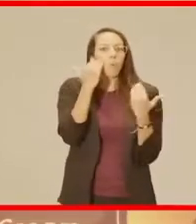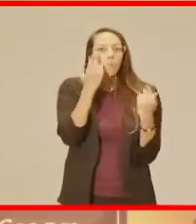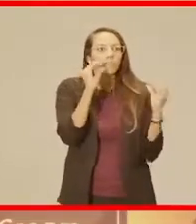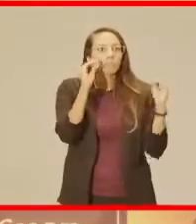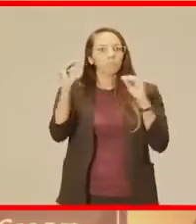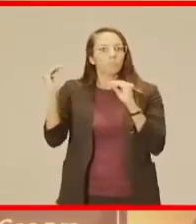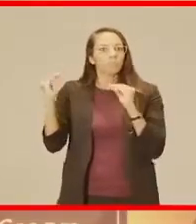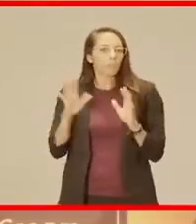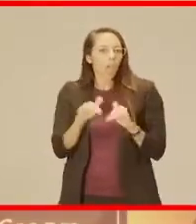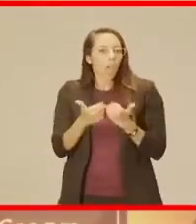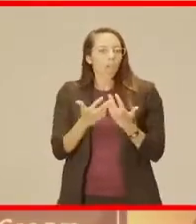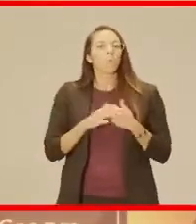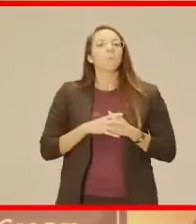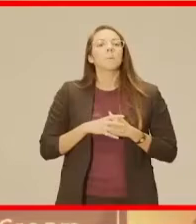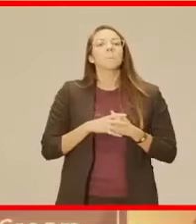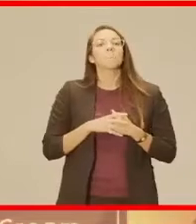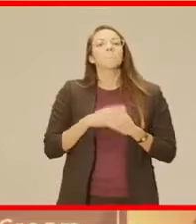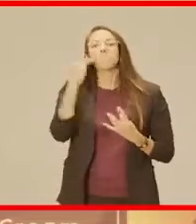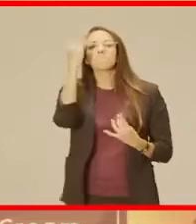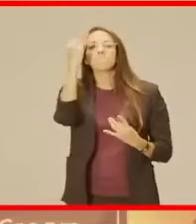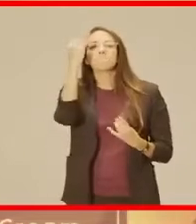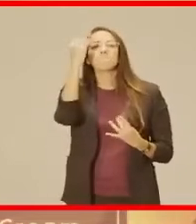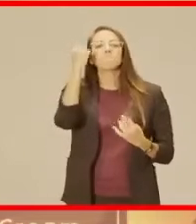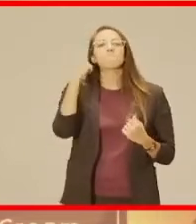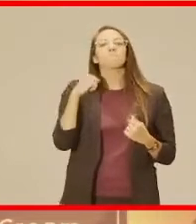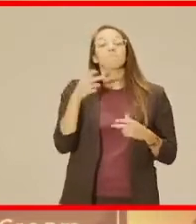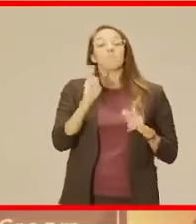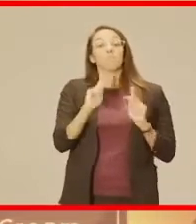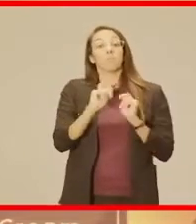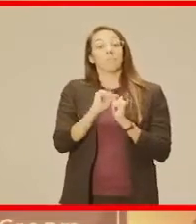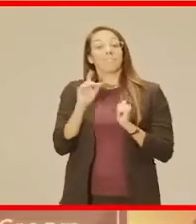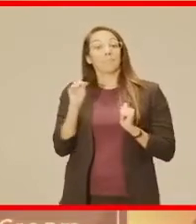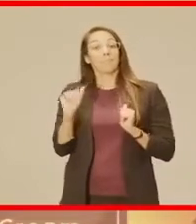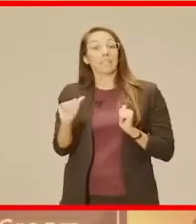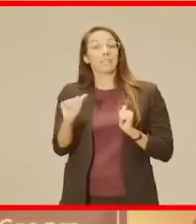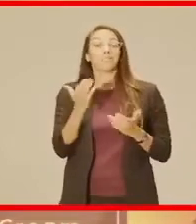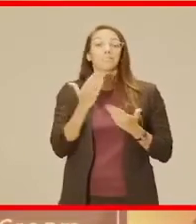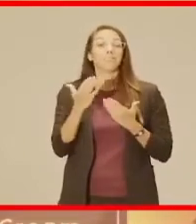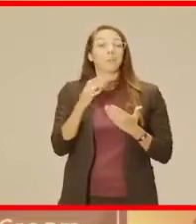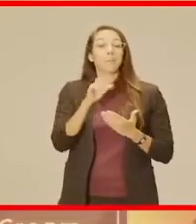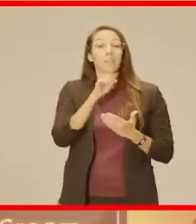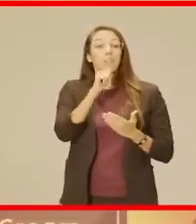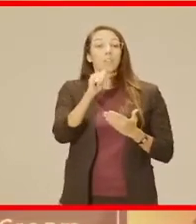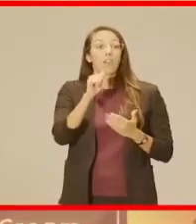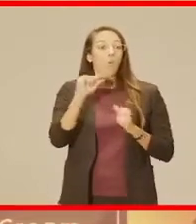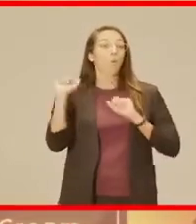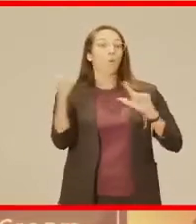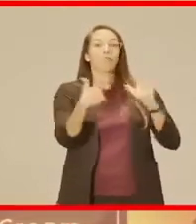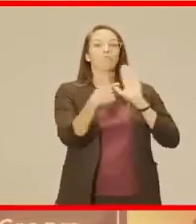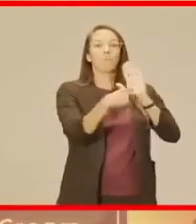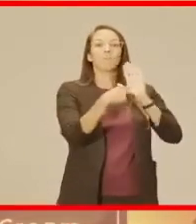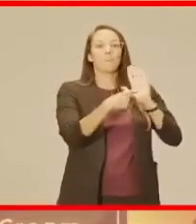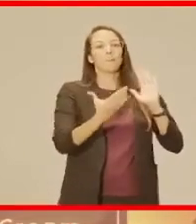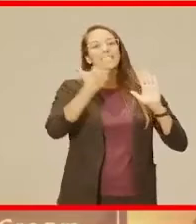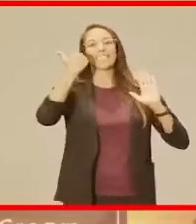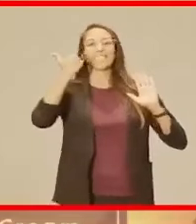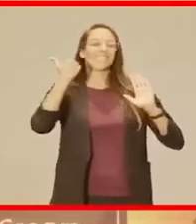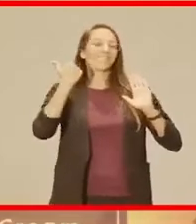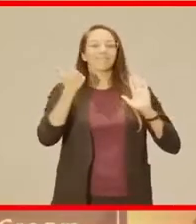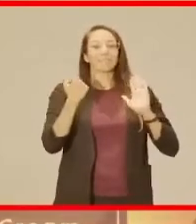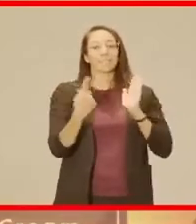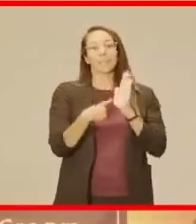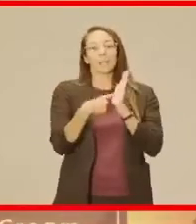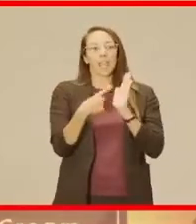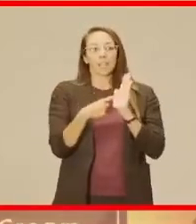although people with disabilities might not necessarily be largely represented in anime,